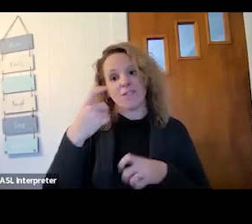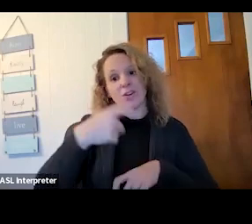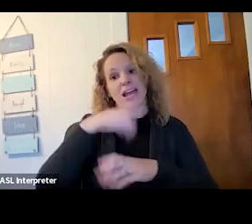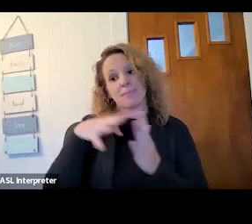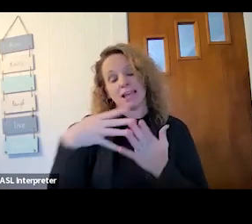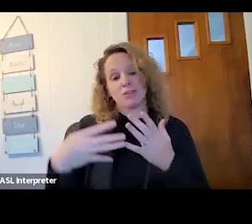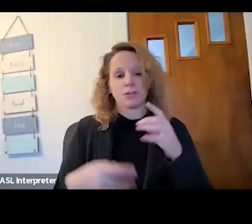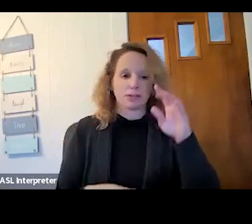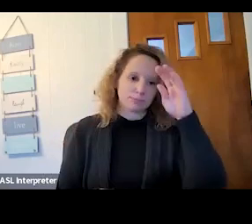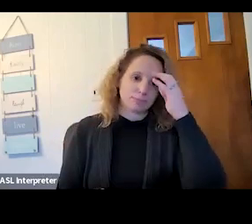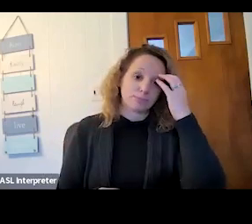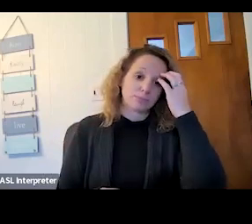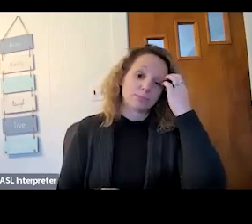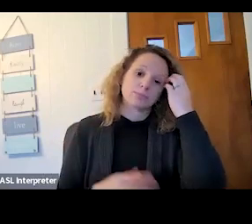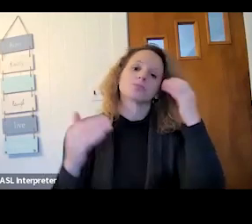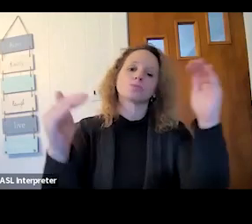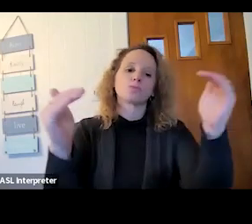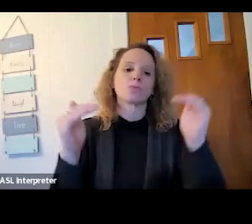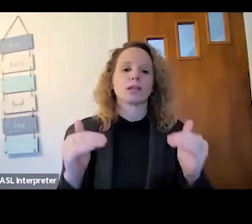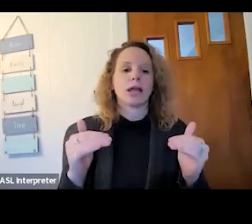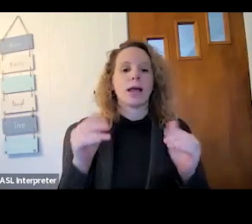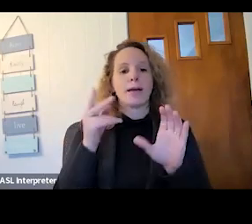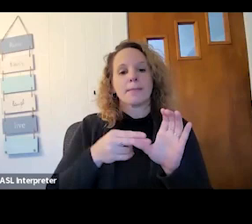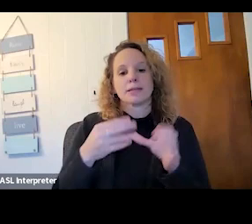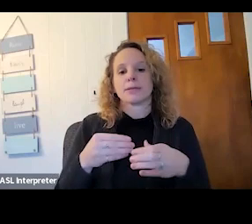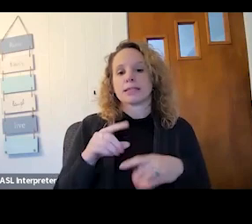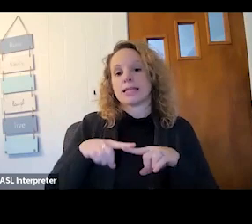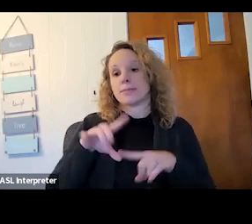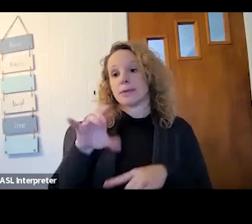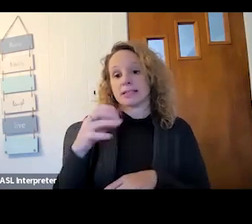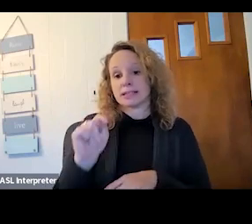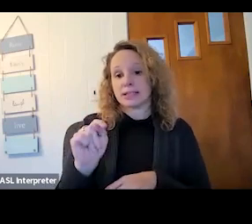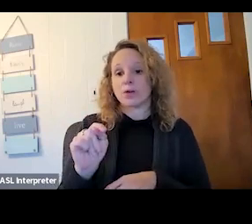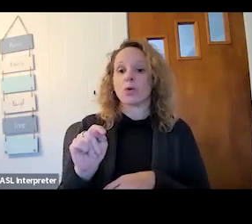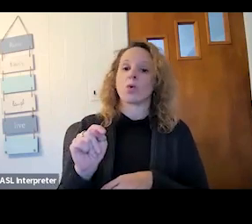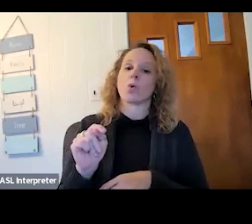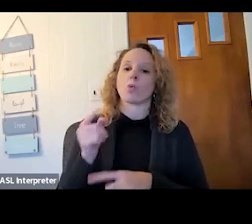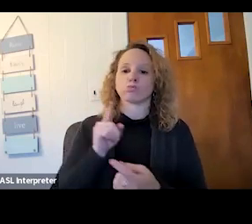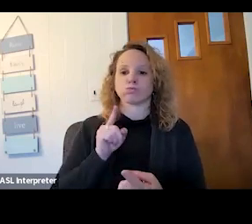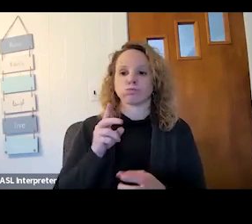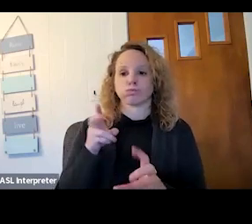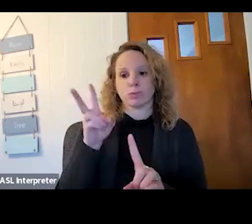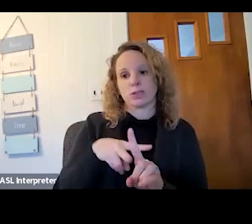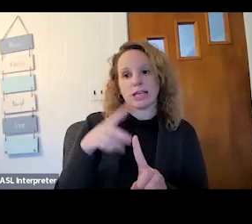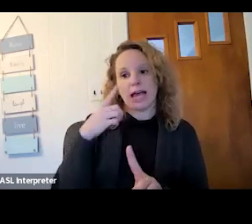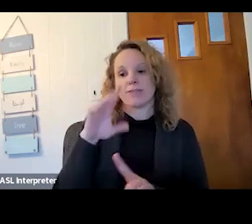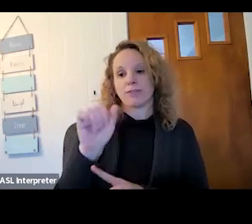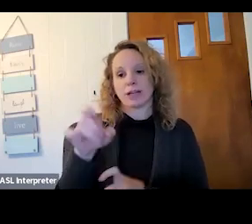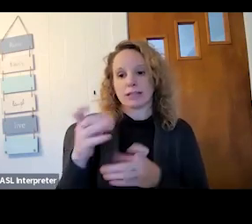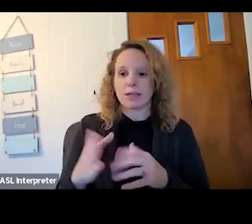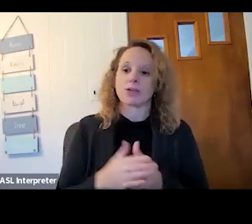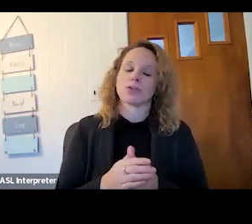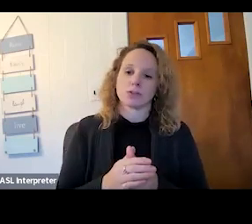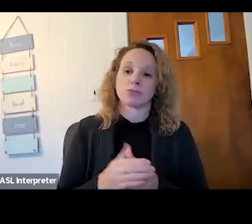dependency court are assigned case managers in each court who regularly communicate. And this is essential. We do have a lot